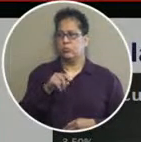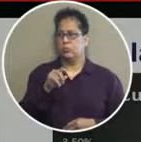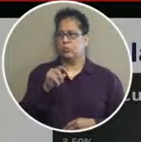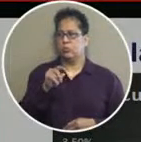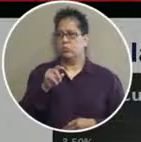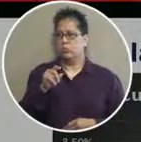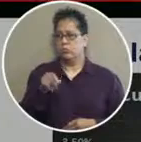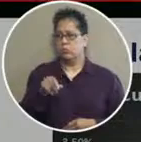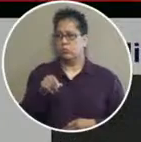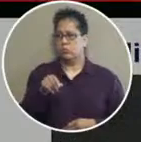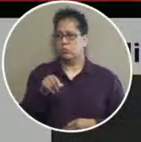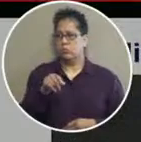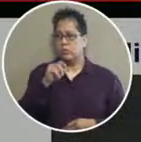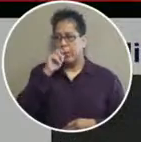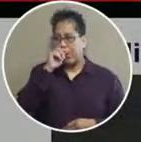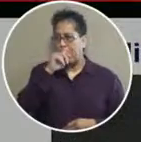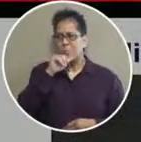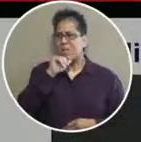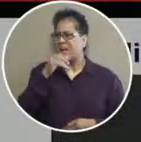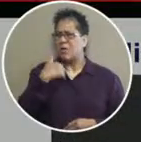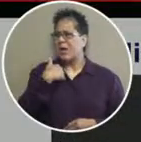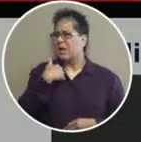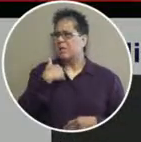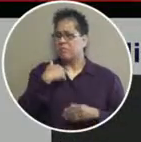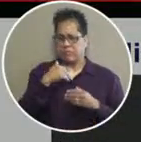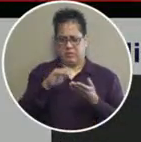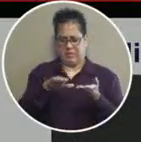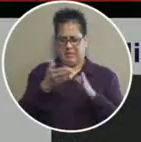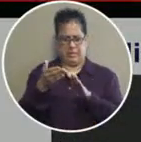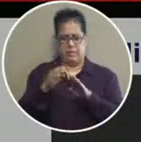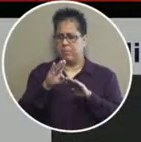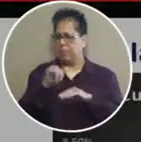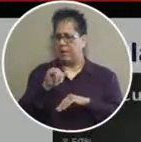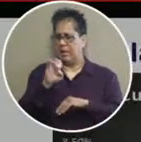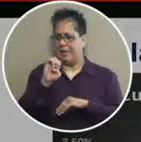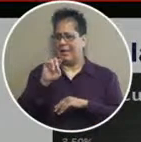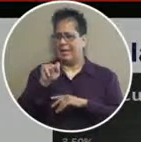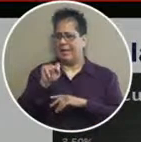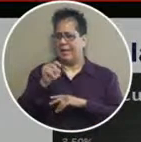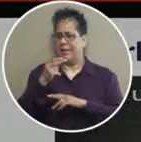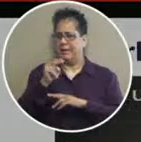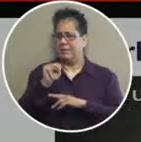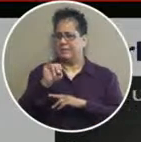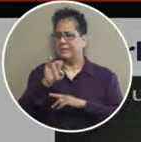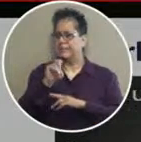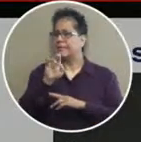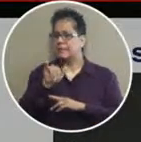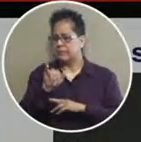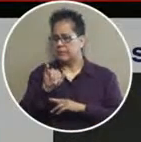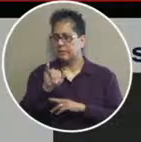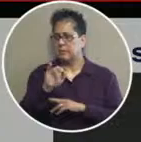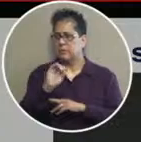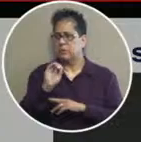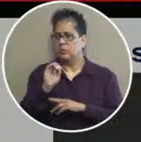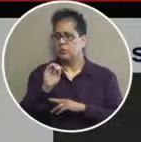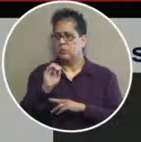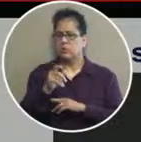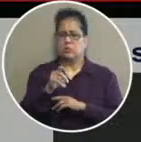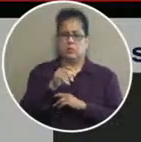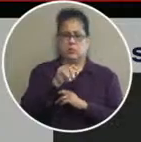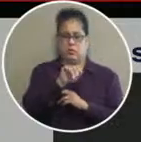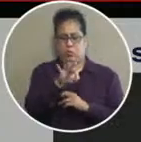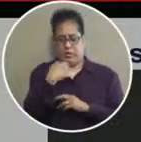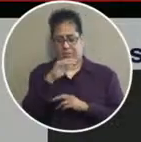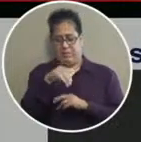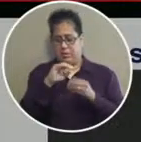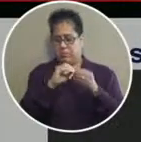Yeah, the death by, I don't think we have one death by ethnicity. No, there's not. That's why I'm asking if you have those numbers